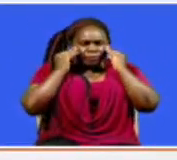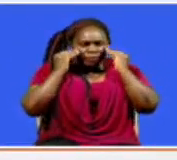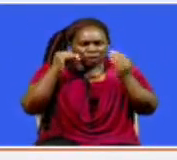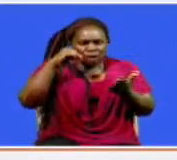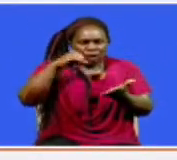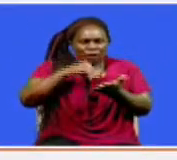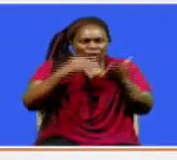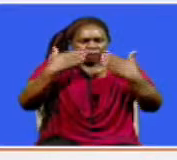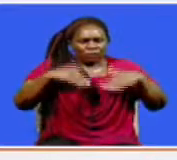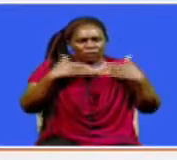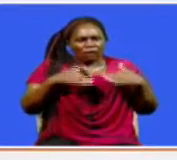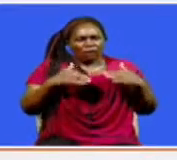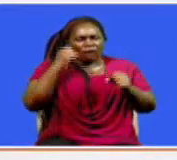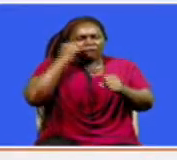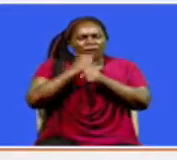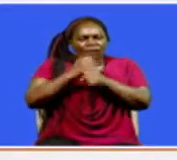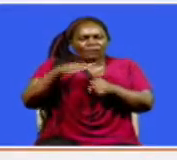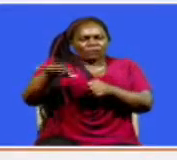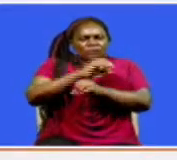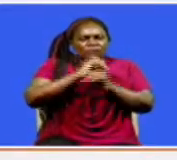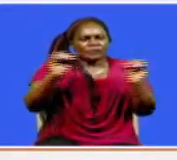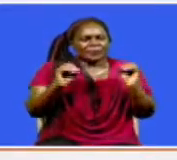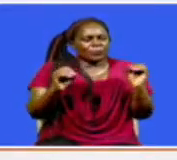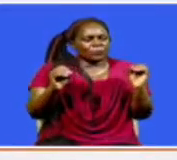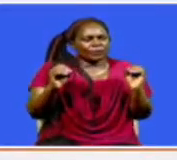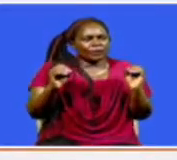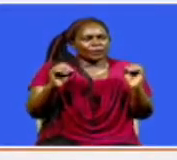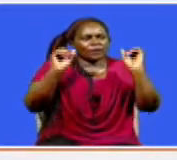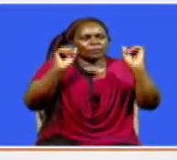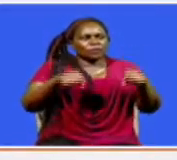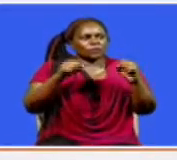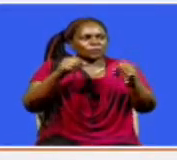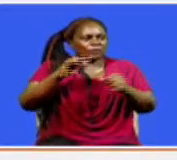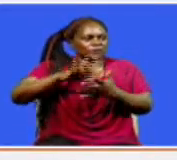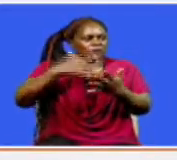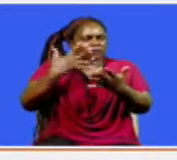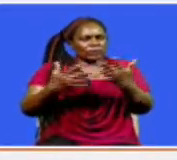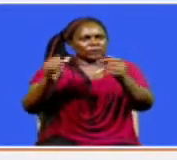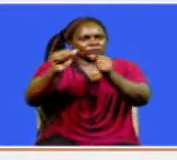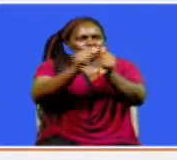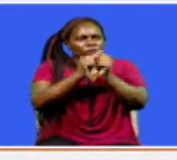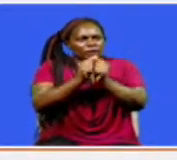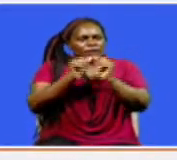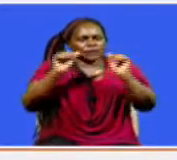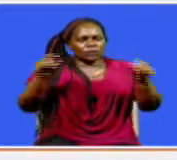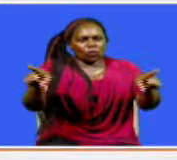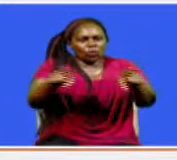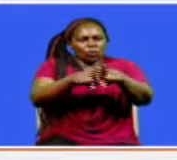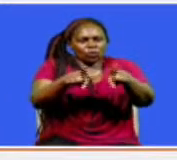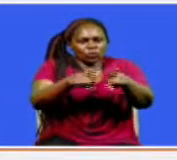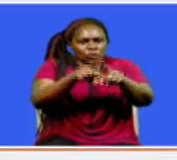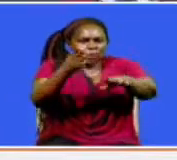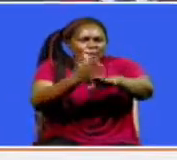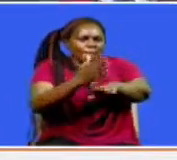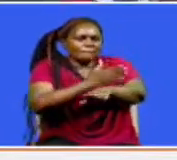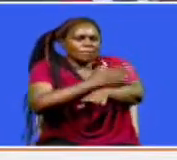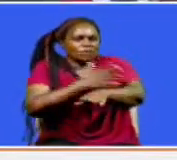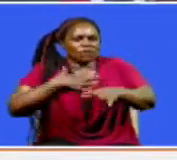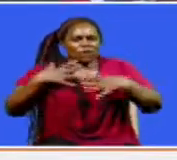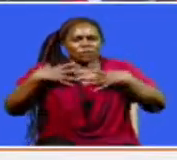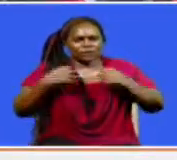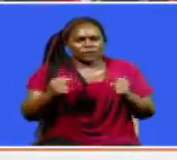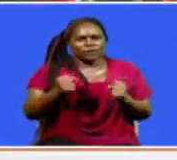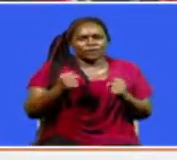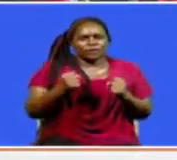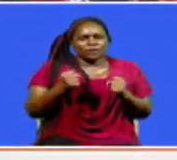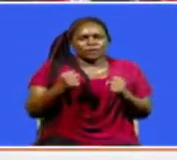people in a non-work environment where we can network together and we can also improve our health. We'll ensure that we